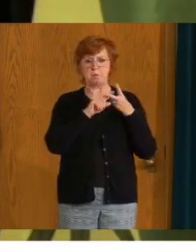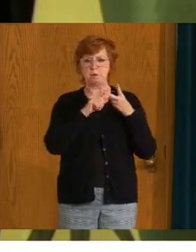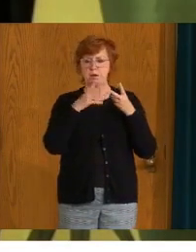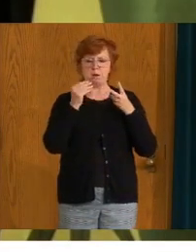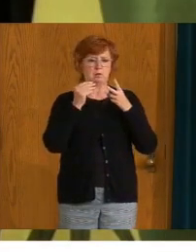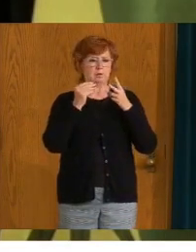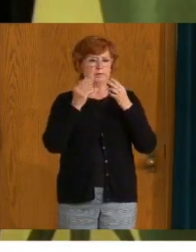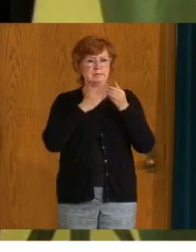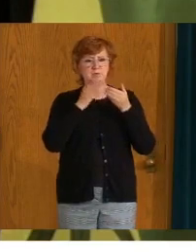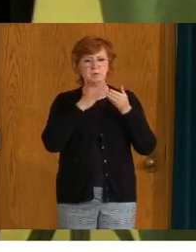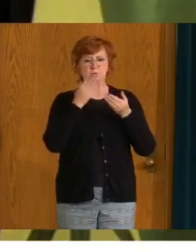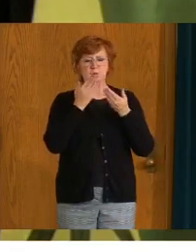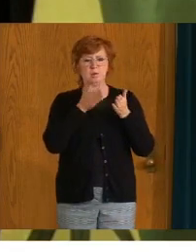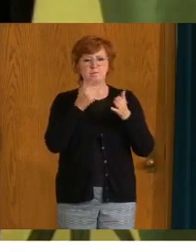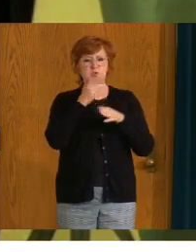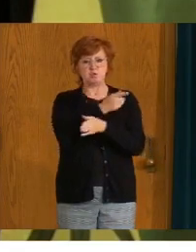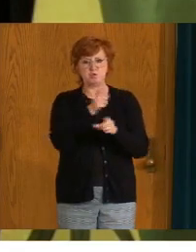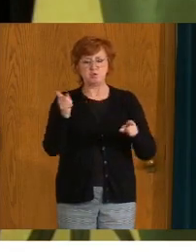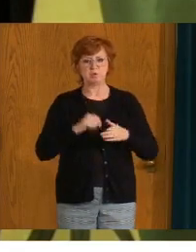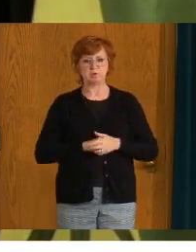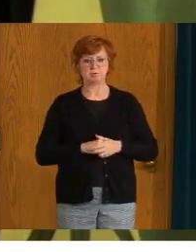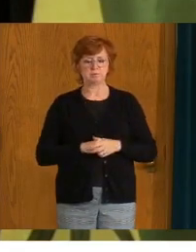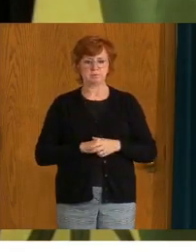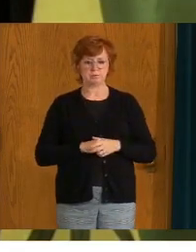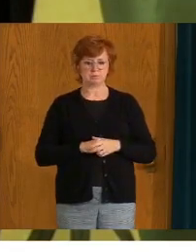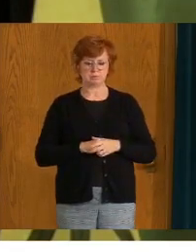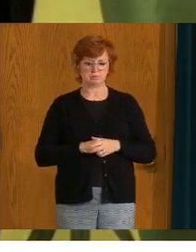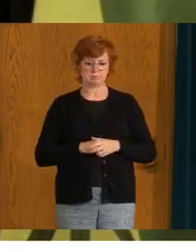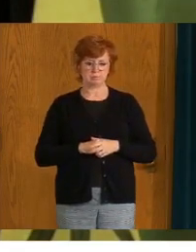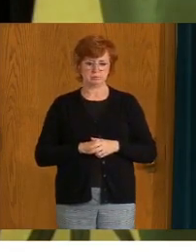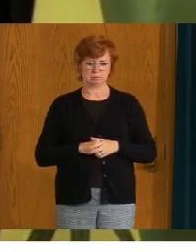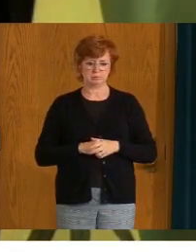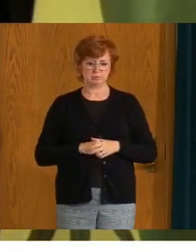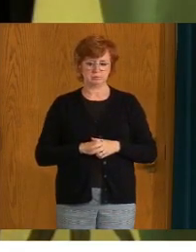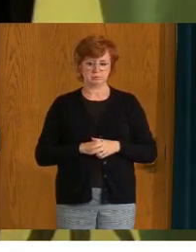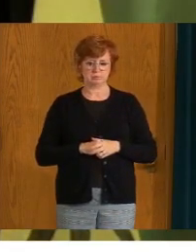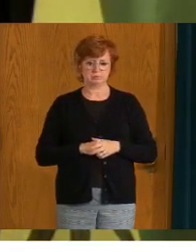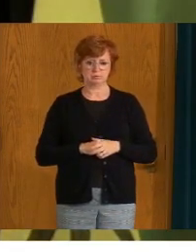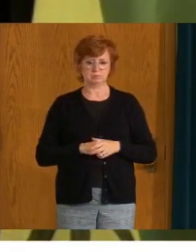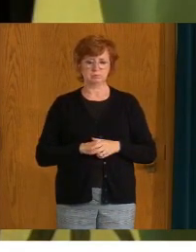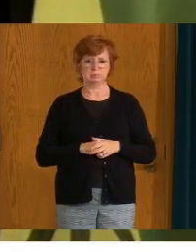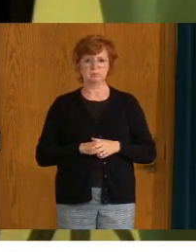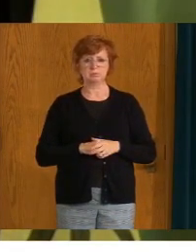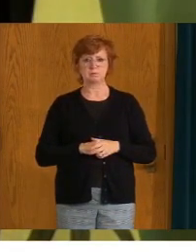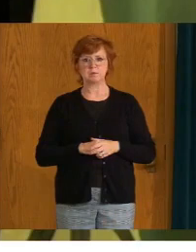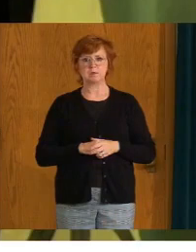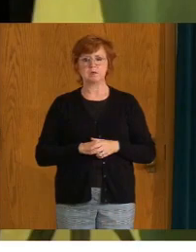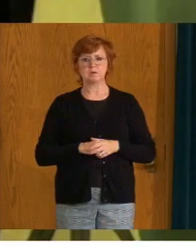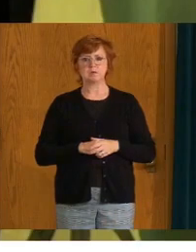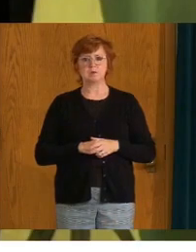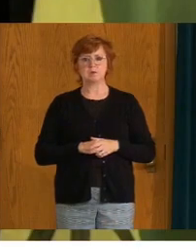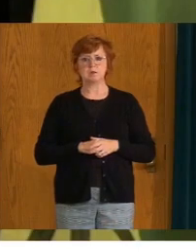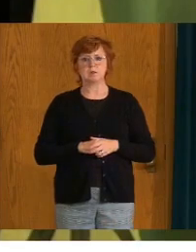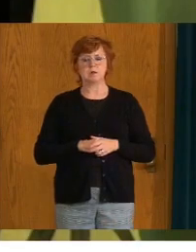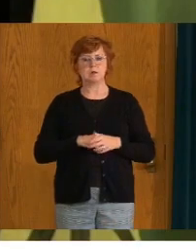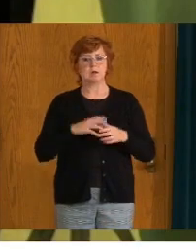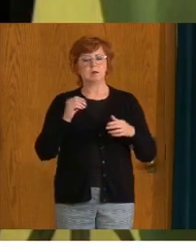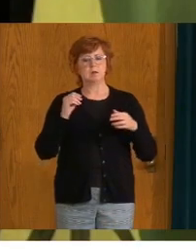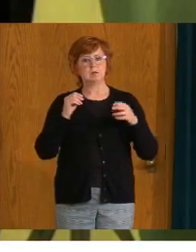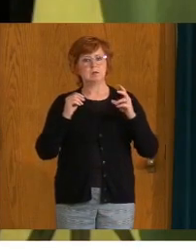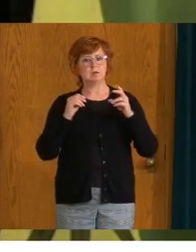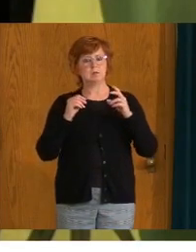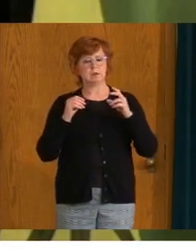first dose percentage as per the first question, but also making large numbers of vaccines available for second doses as well. You had mentioned in the